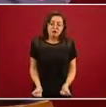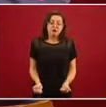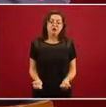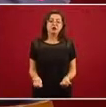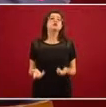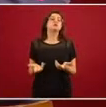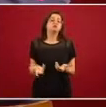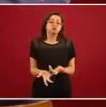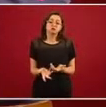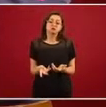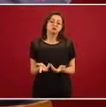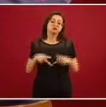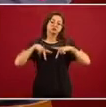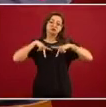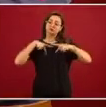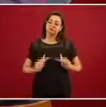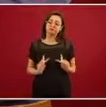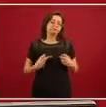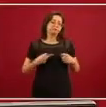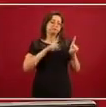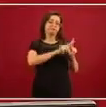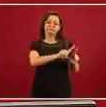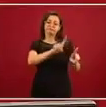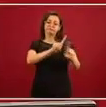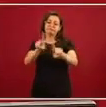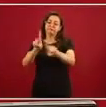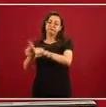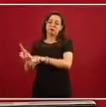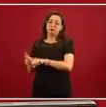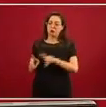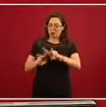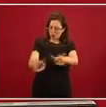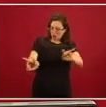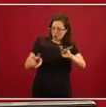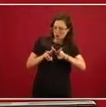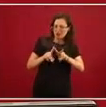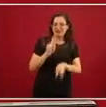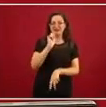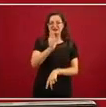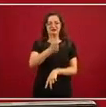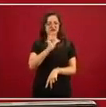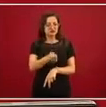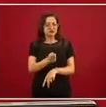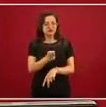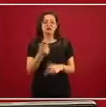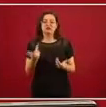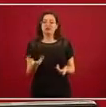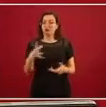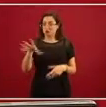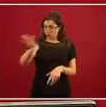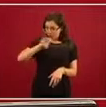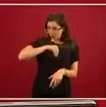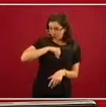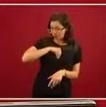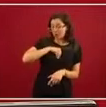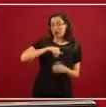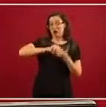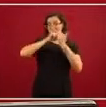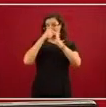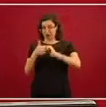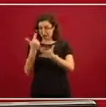this happens to do with some question posed yesterday regarding those sections of the population that